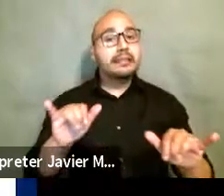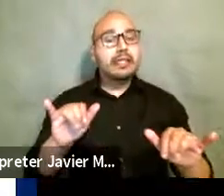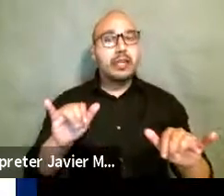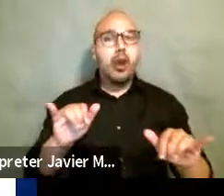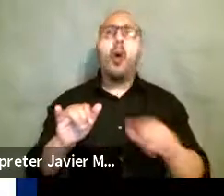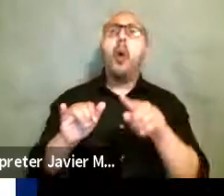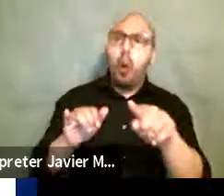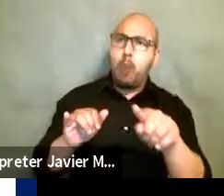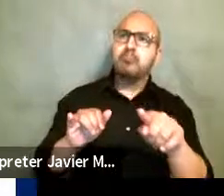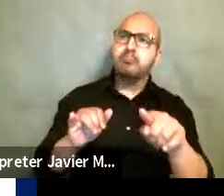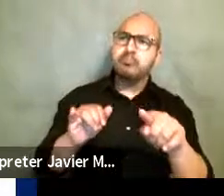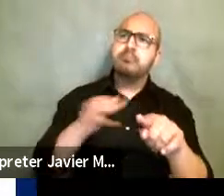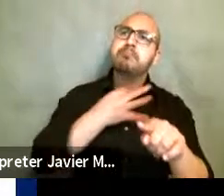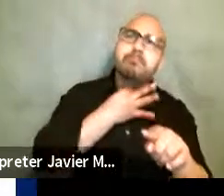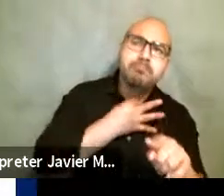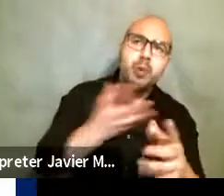can go to